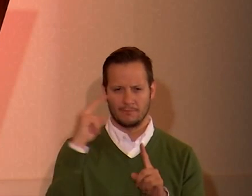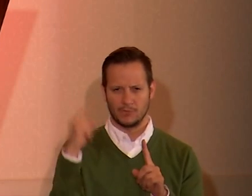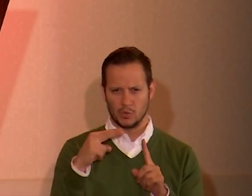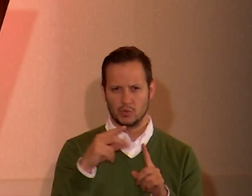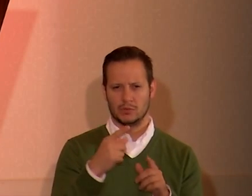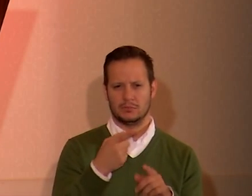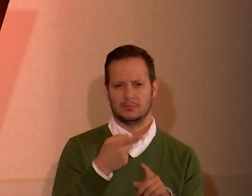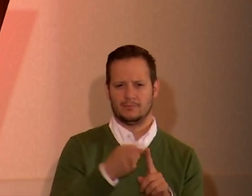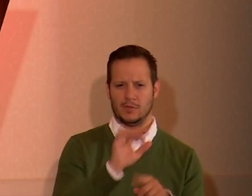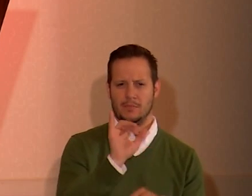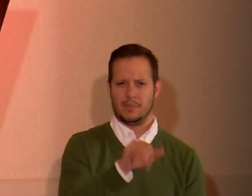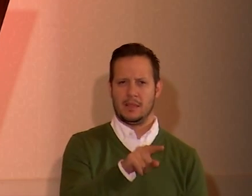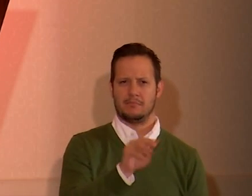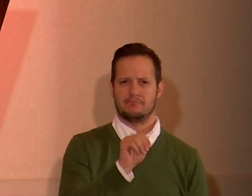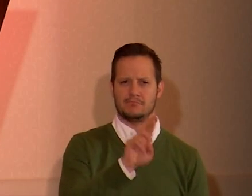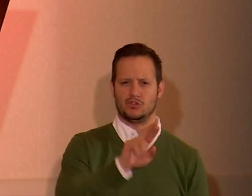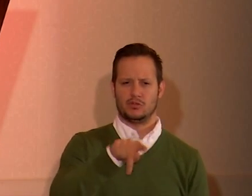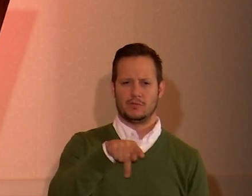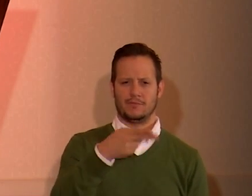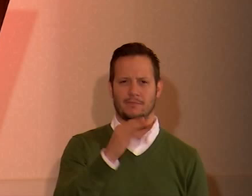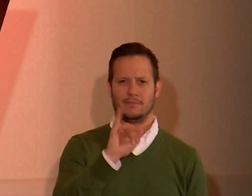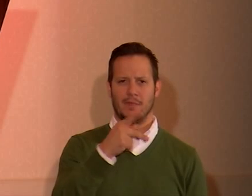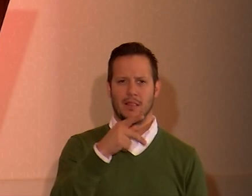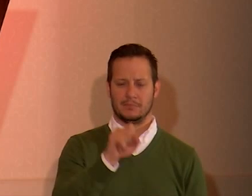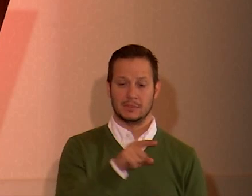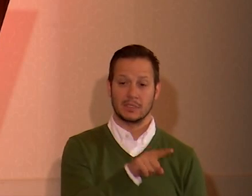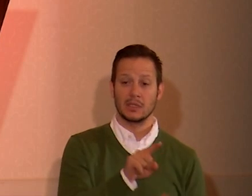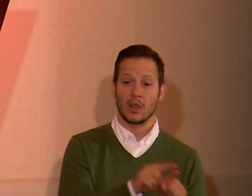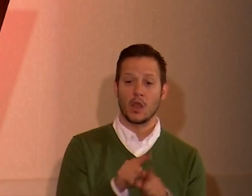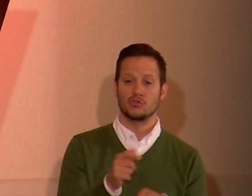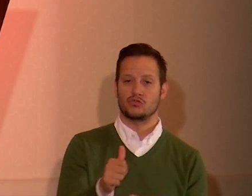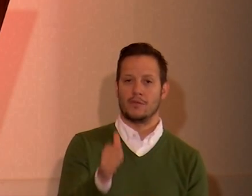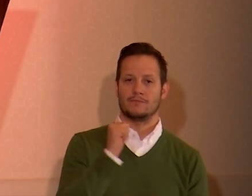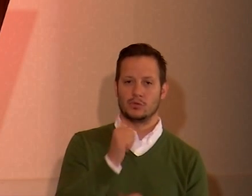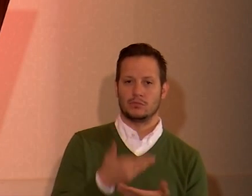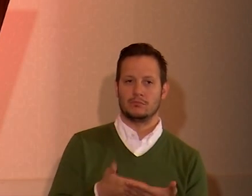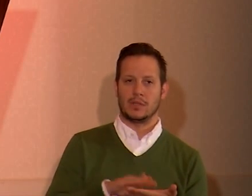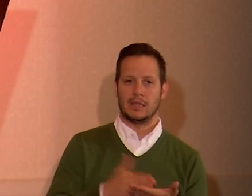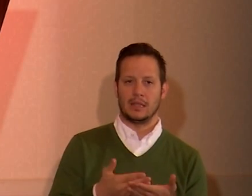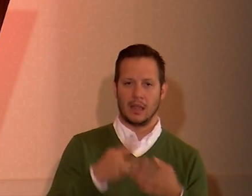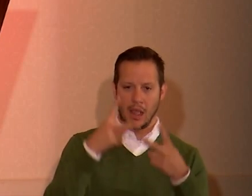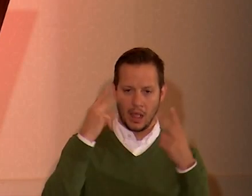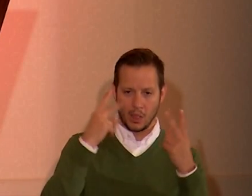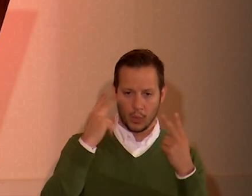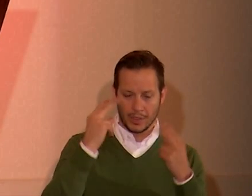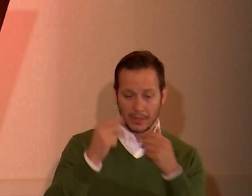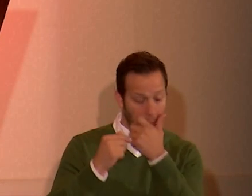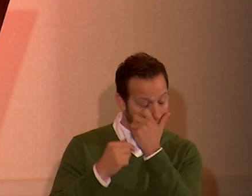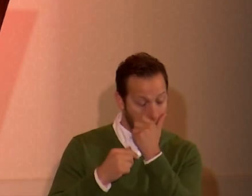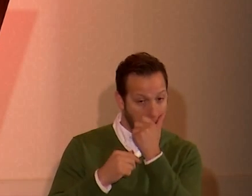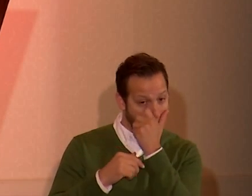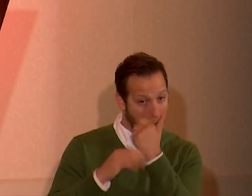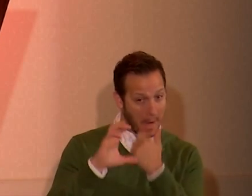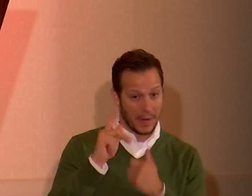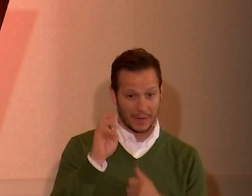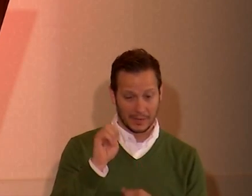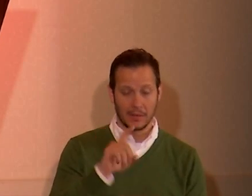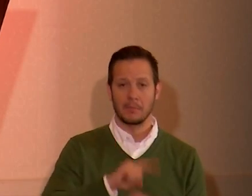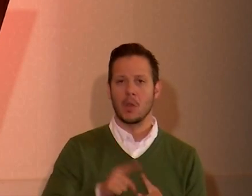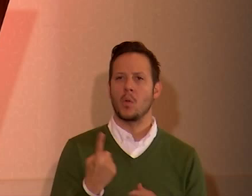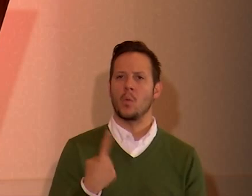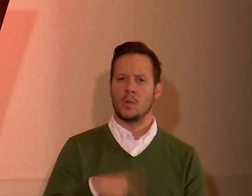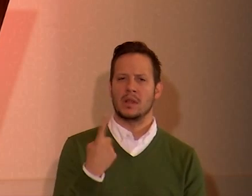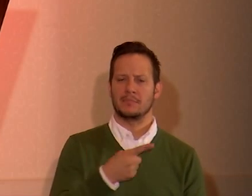by Mr. Phillips, the baker. First of all, he also refuses to bake Halloween cakes. He did once,